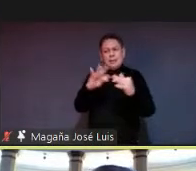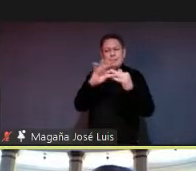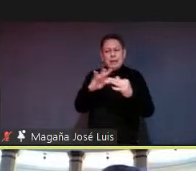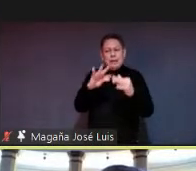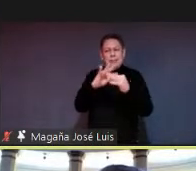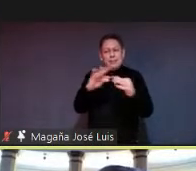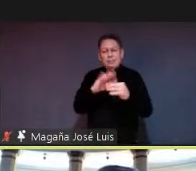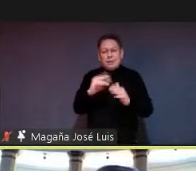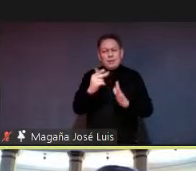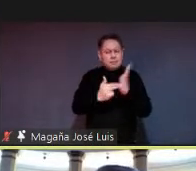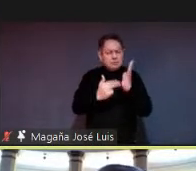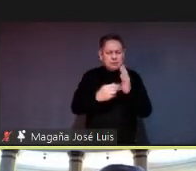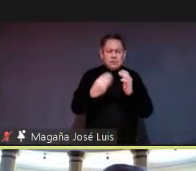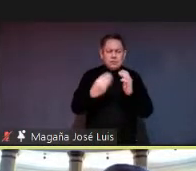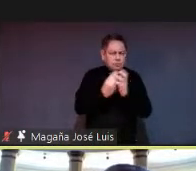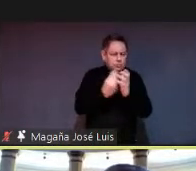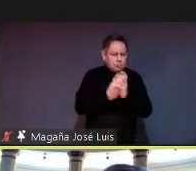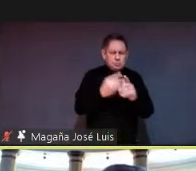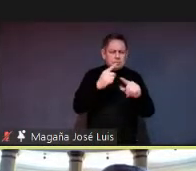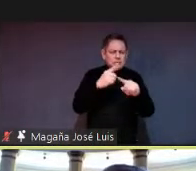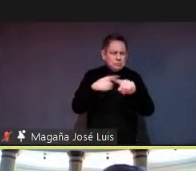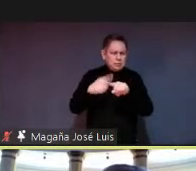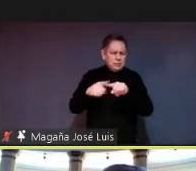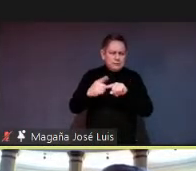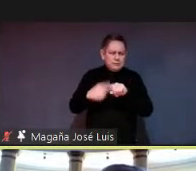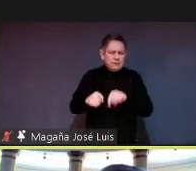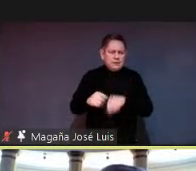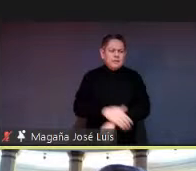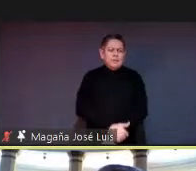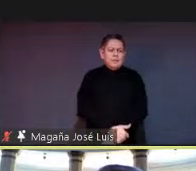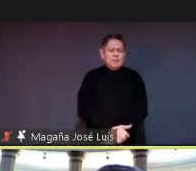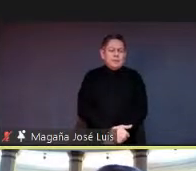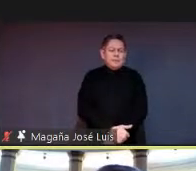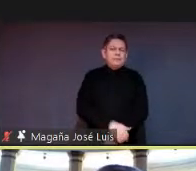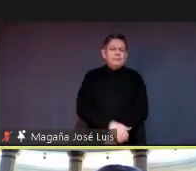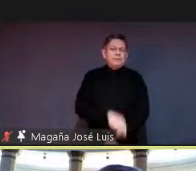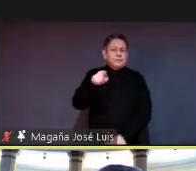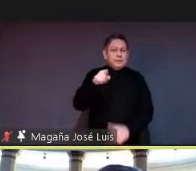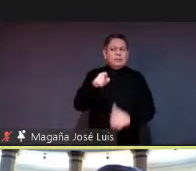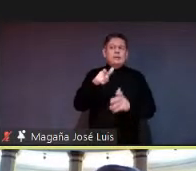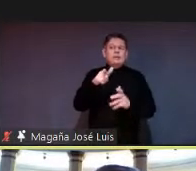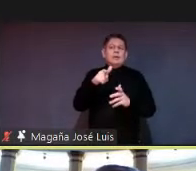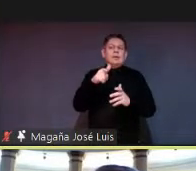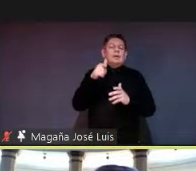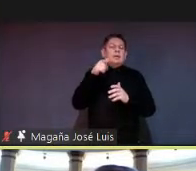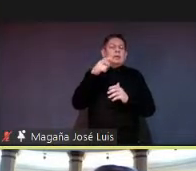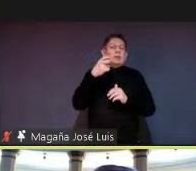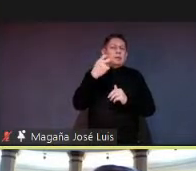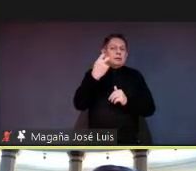determine or to apply the idea of this new approach.